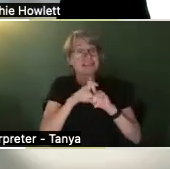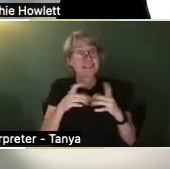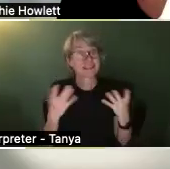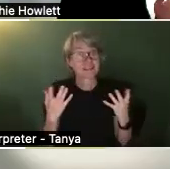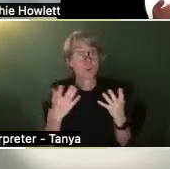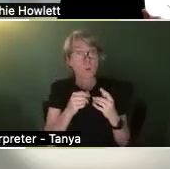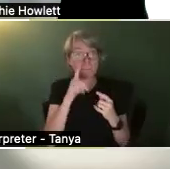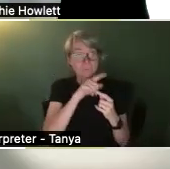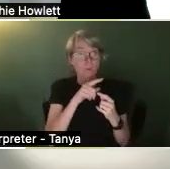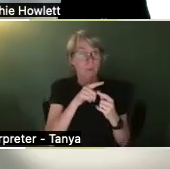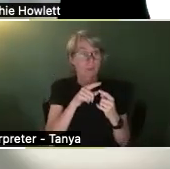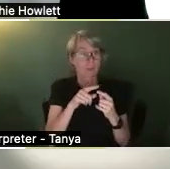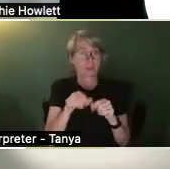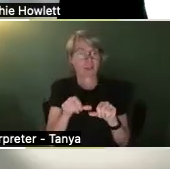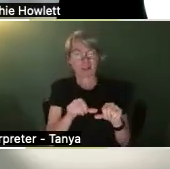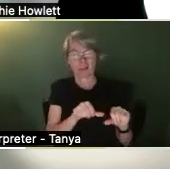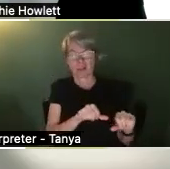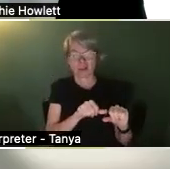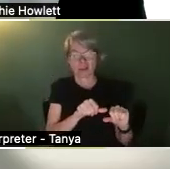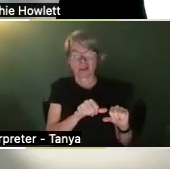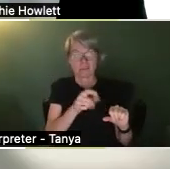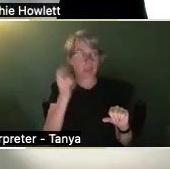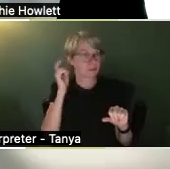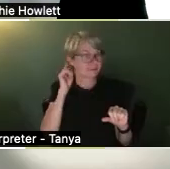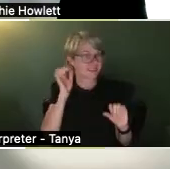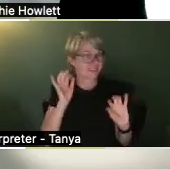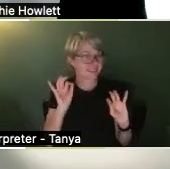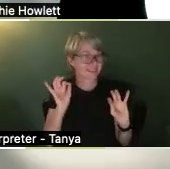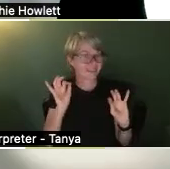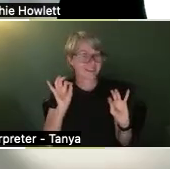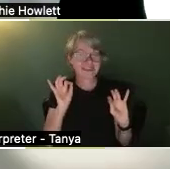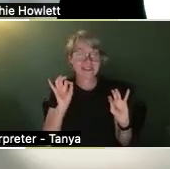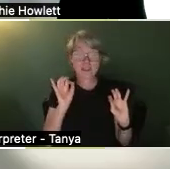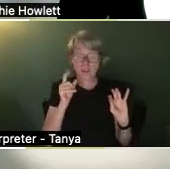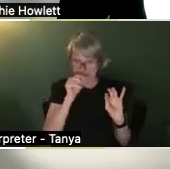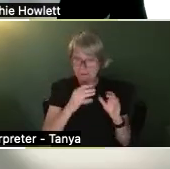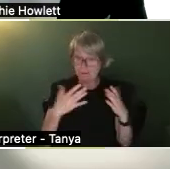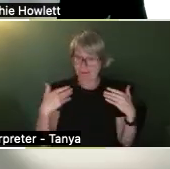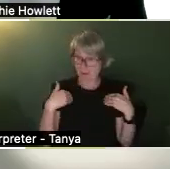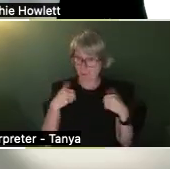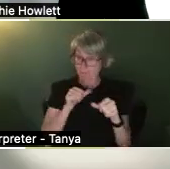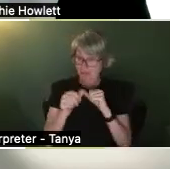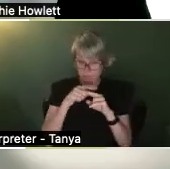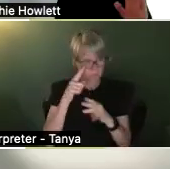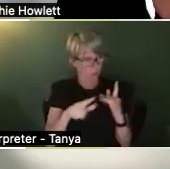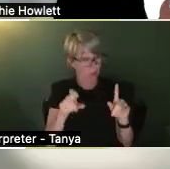bias? There are many ways to rise to this challenge of making health better for people with intellectual